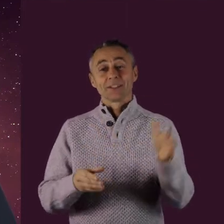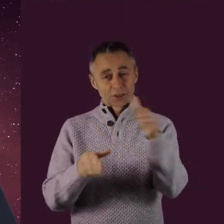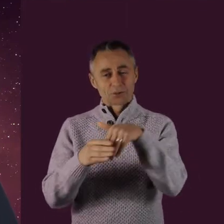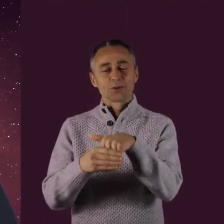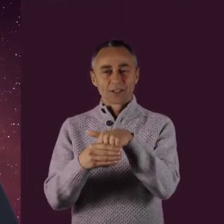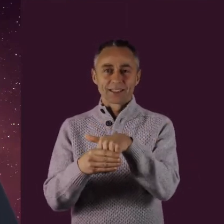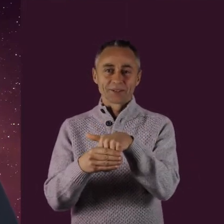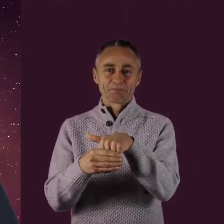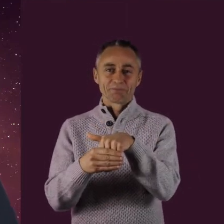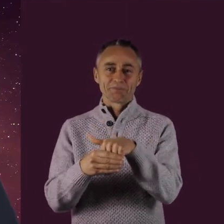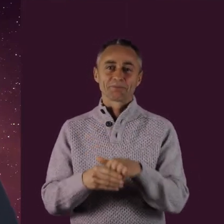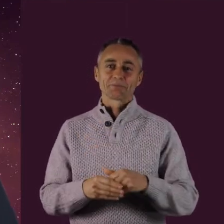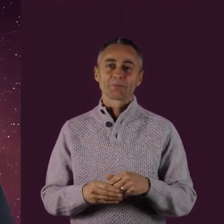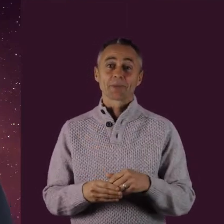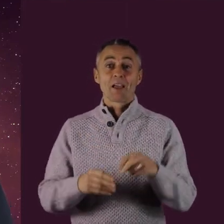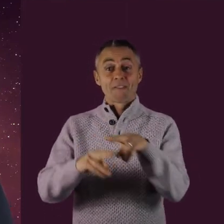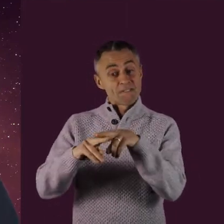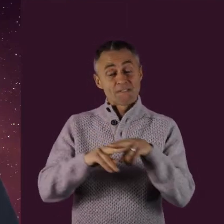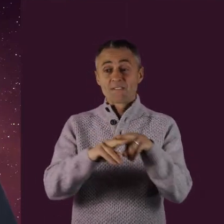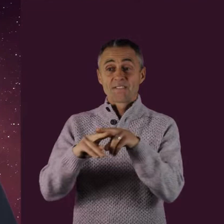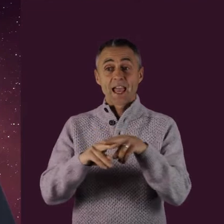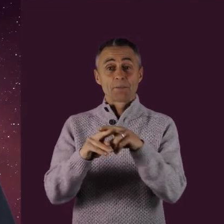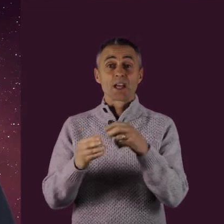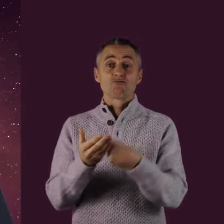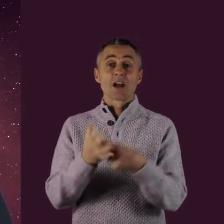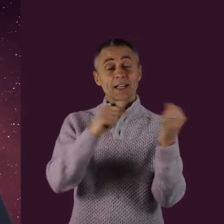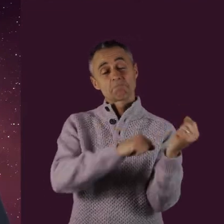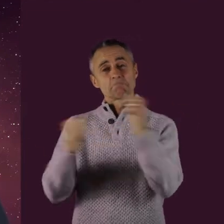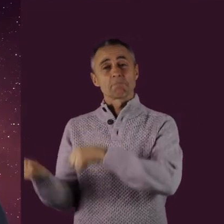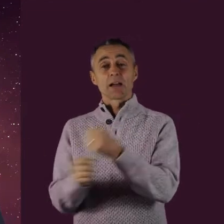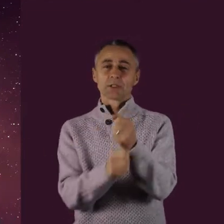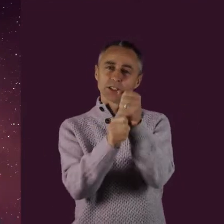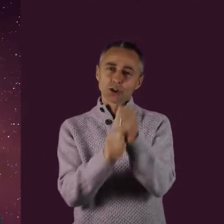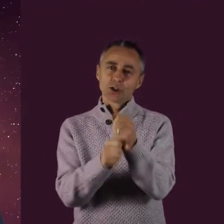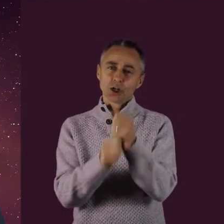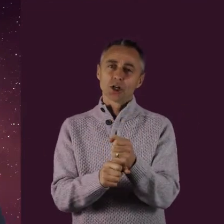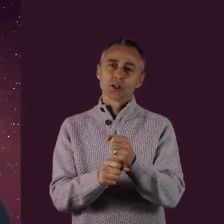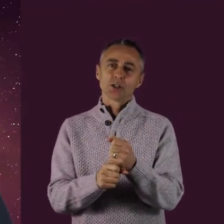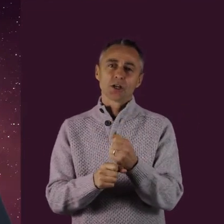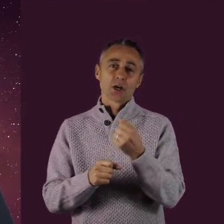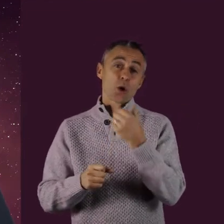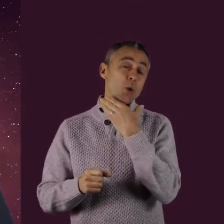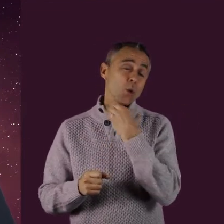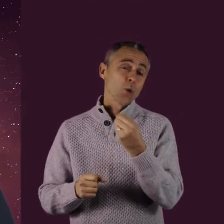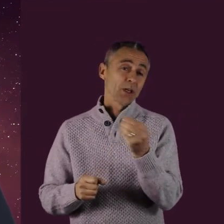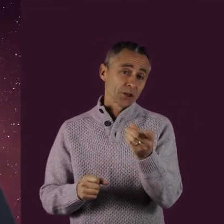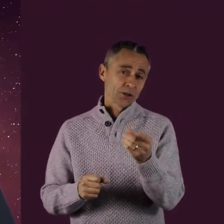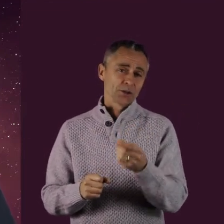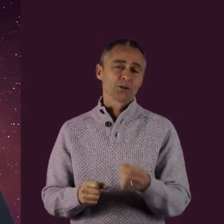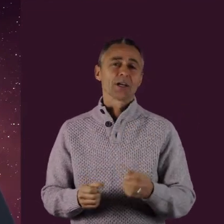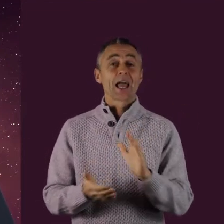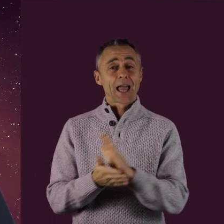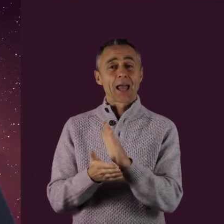us. And from the whole family of Rayleigh Baptist Church, we wish you a very Merry Christmas